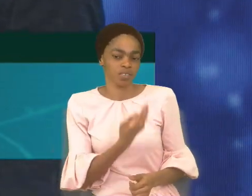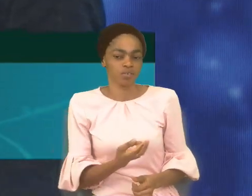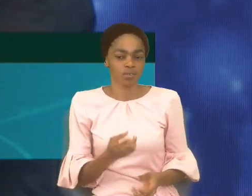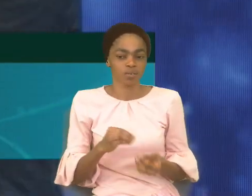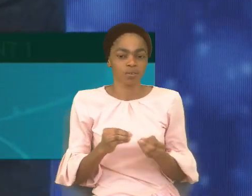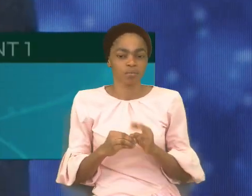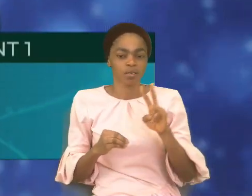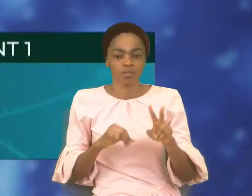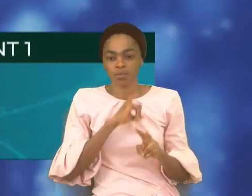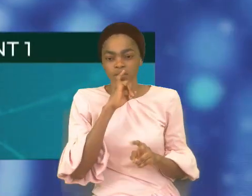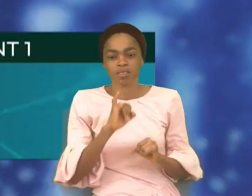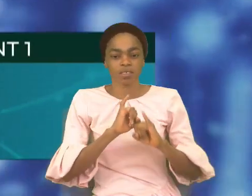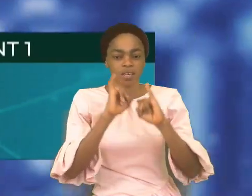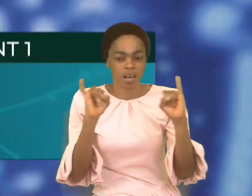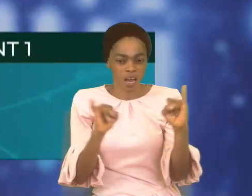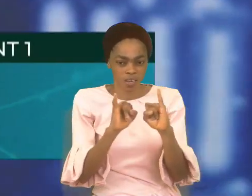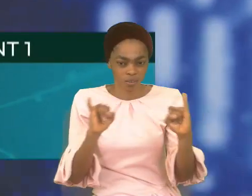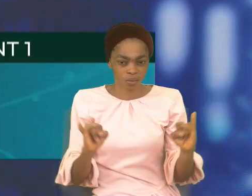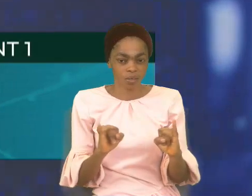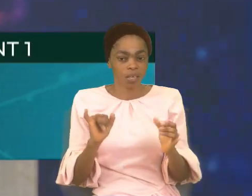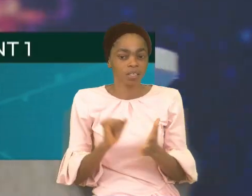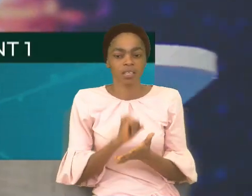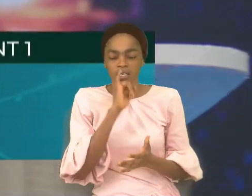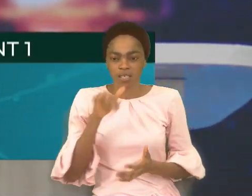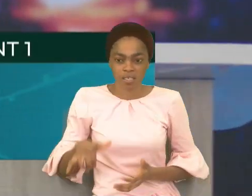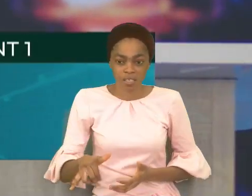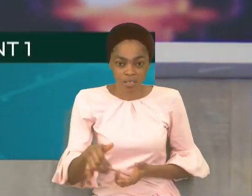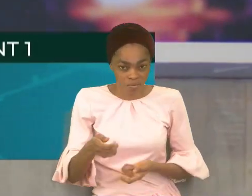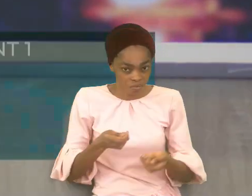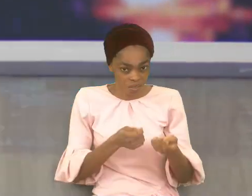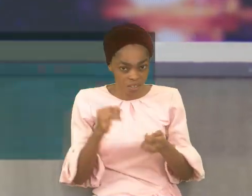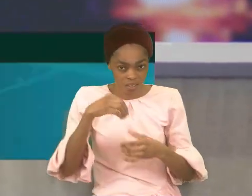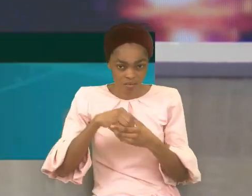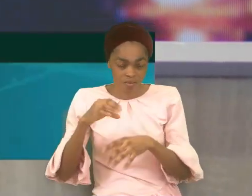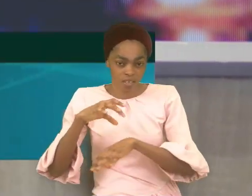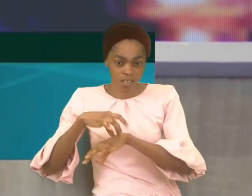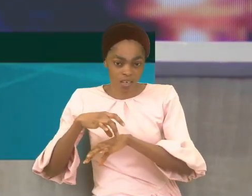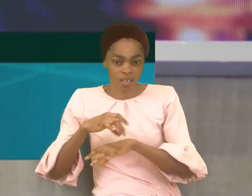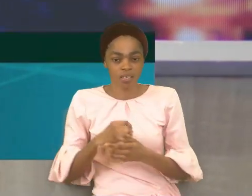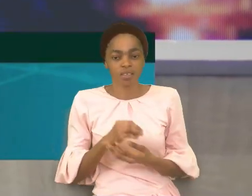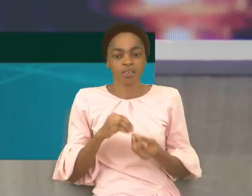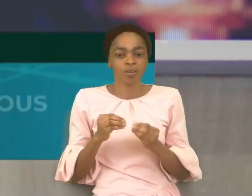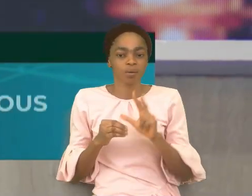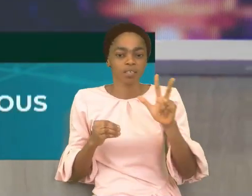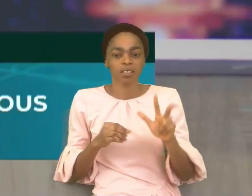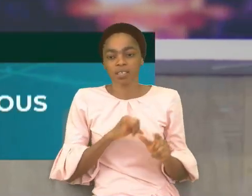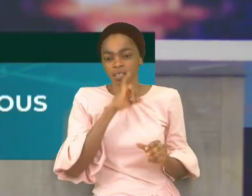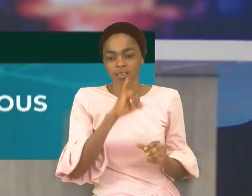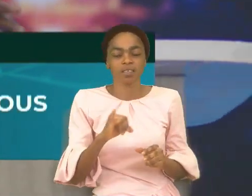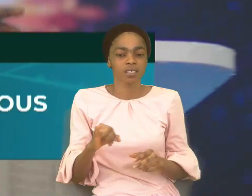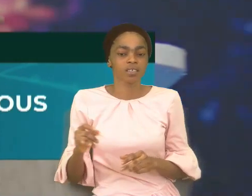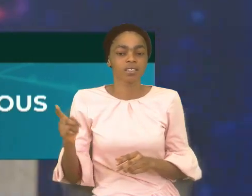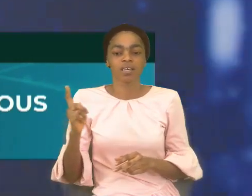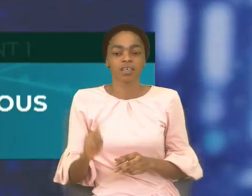the earth. Number three, the indignation against the righteous. Look at number one there. It's